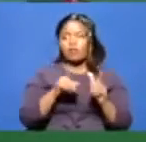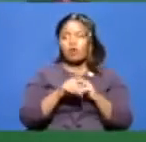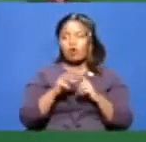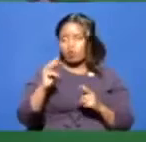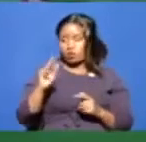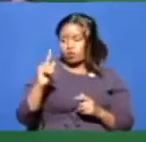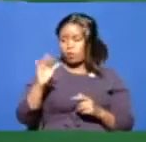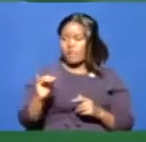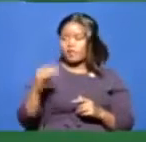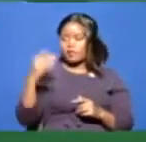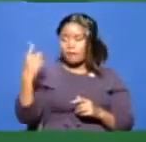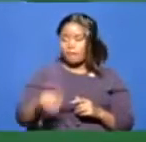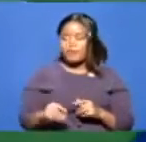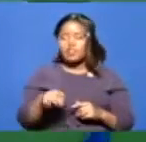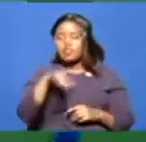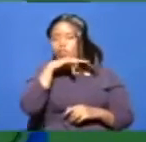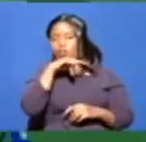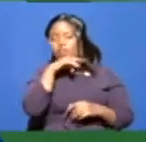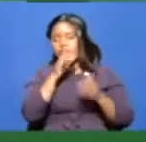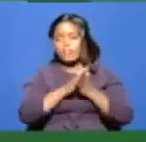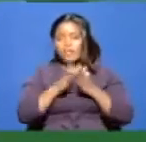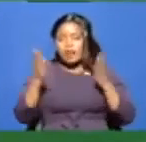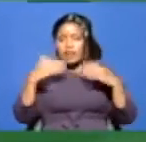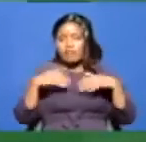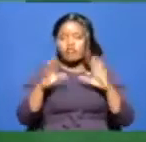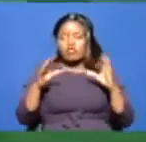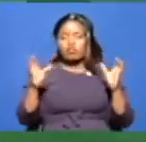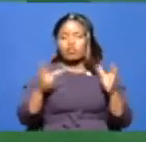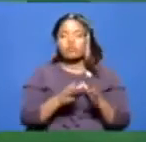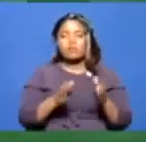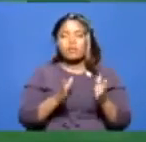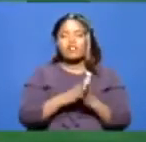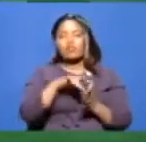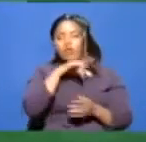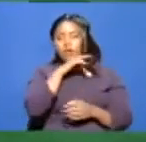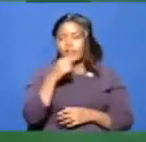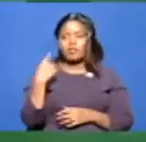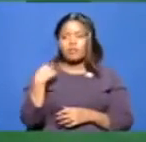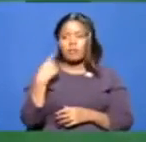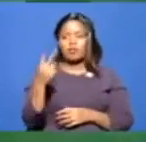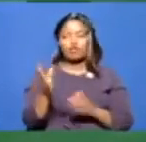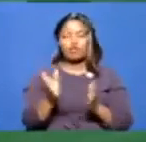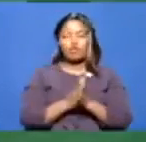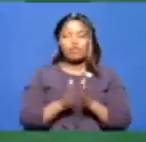Uganda and finished the group on 16 points, with Uganda coming in second on 9 points.